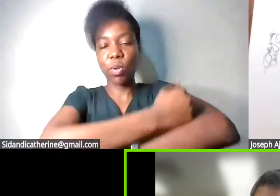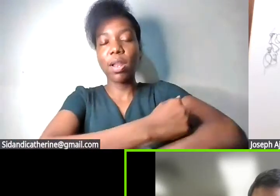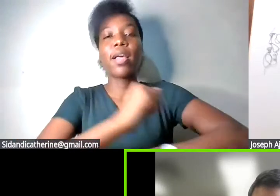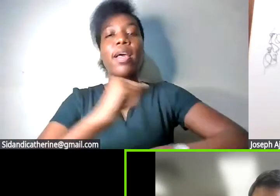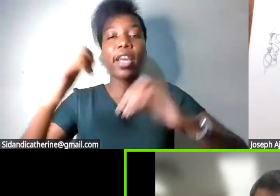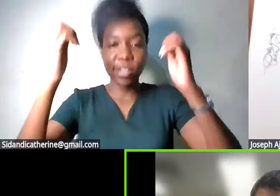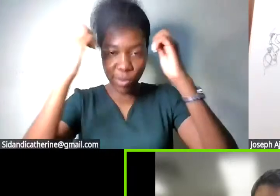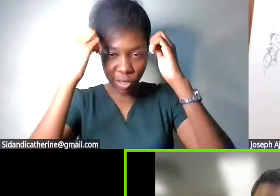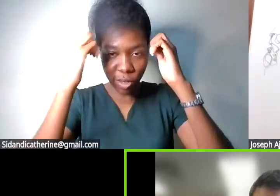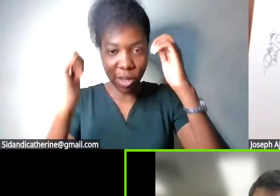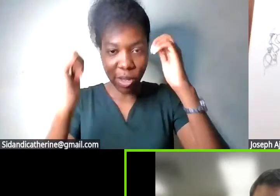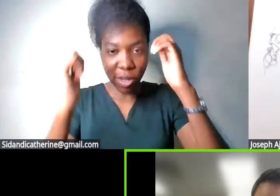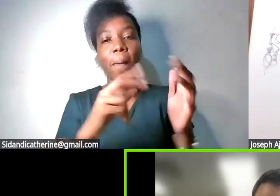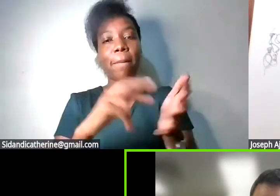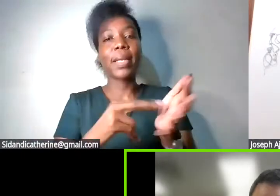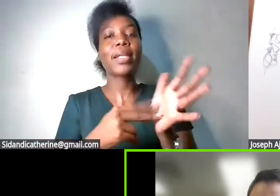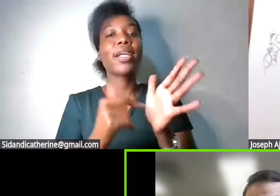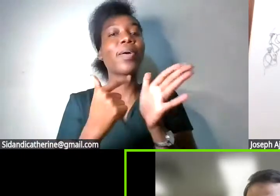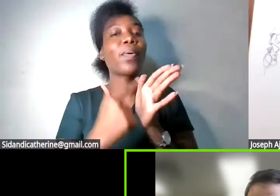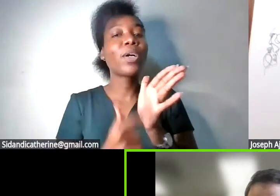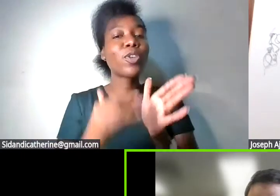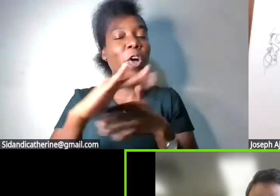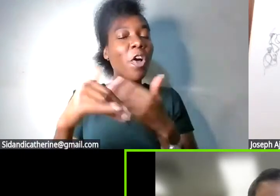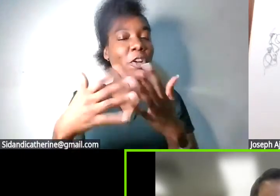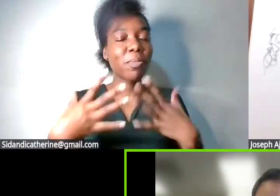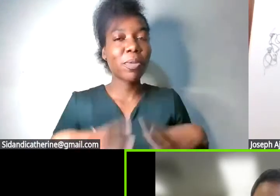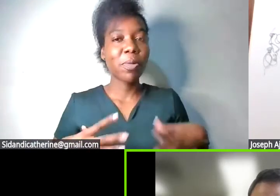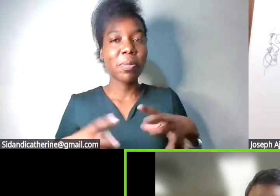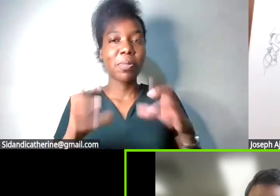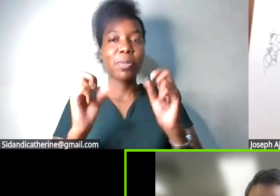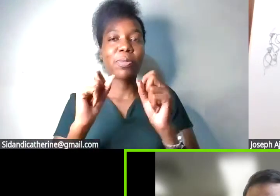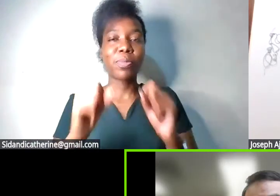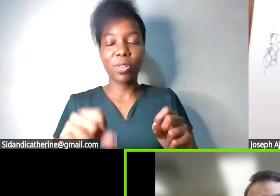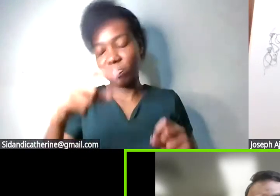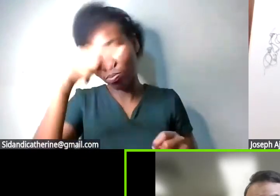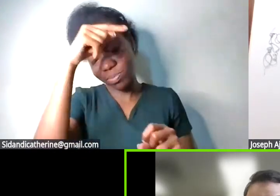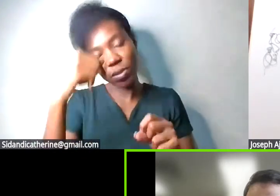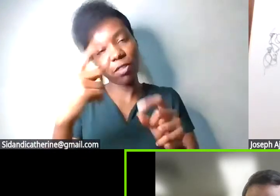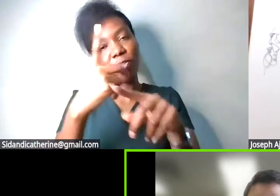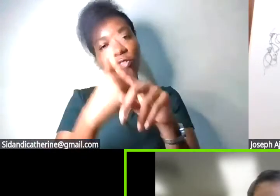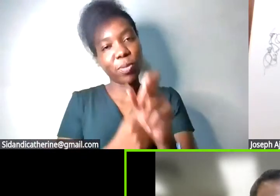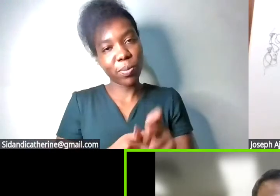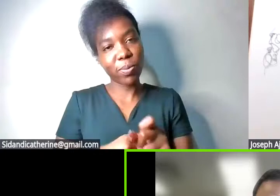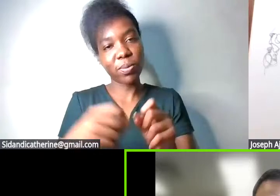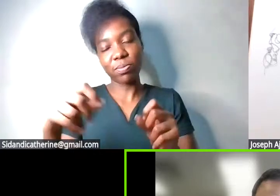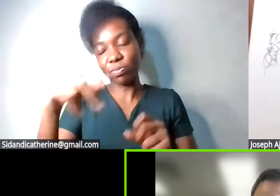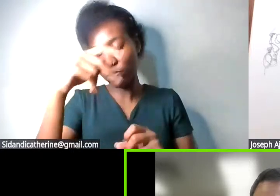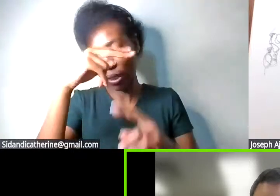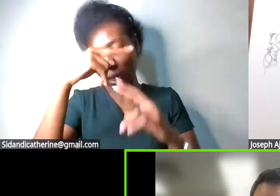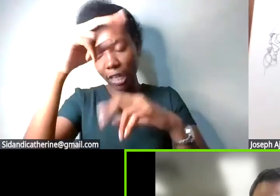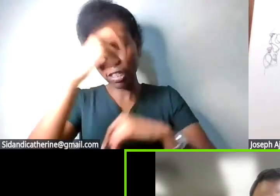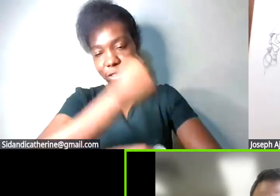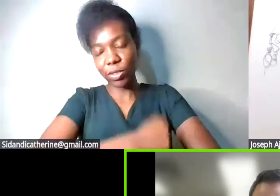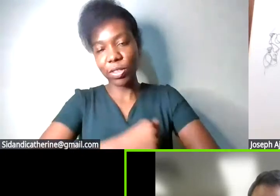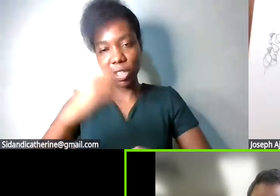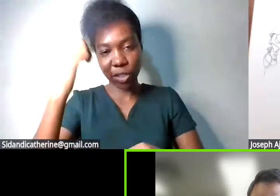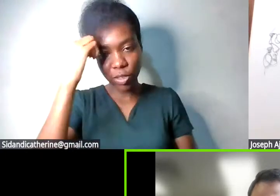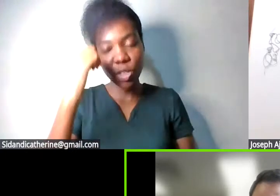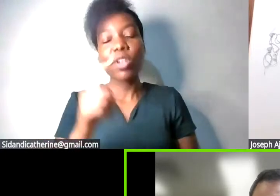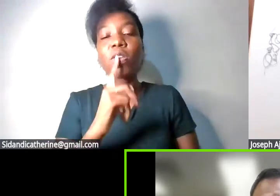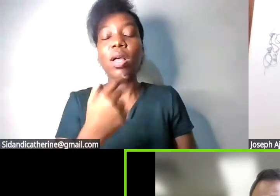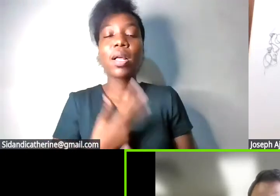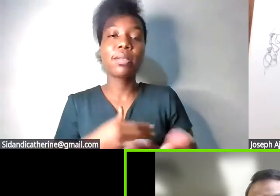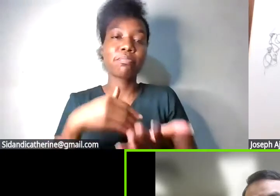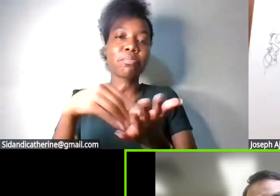our graduates go to post-secondary education, whether it be in Canada or around the world. We've sent students to Australia,